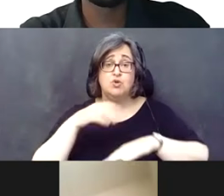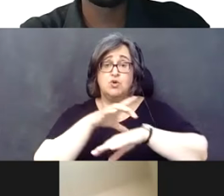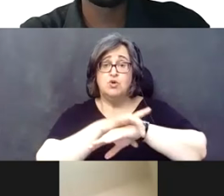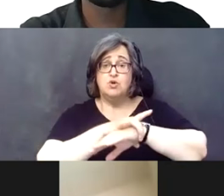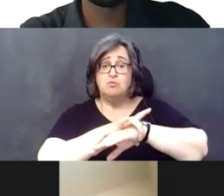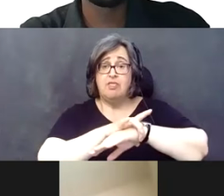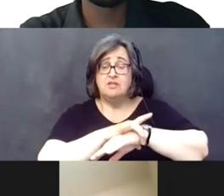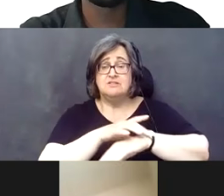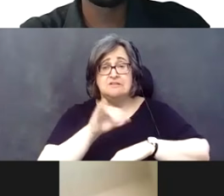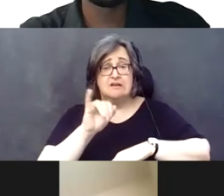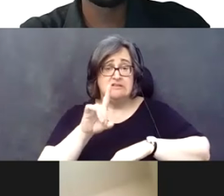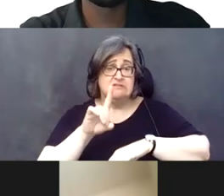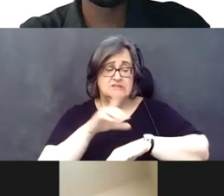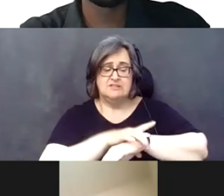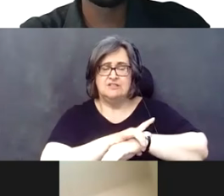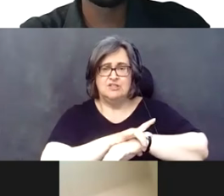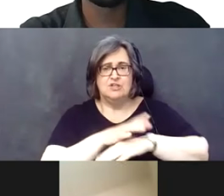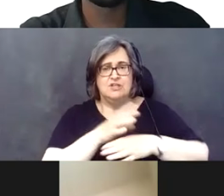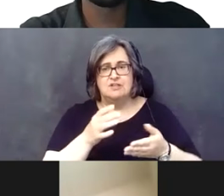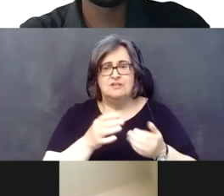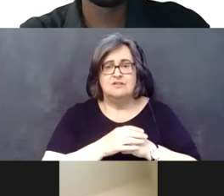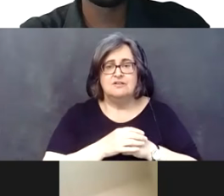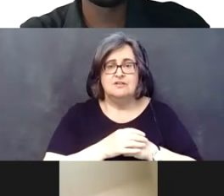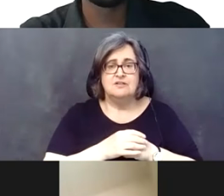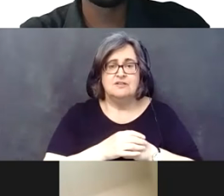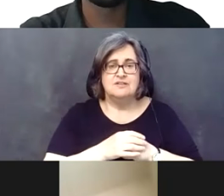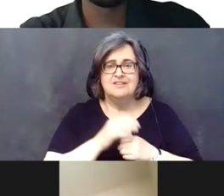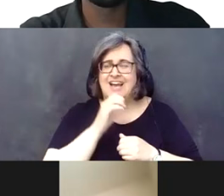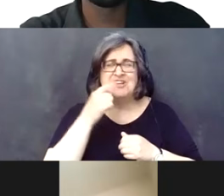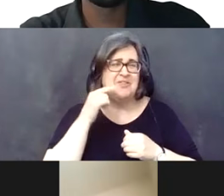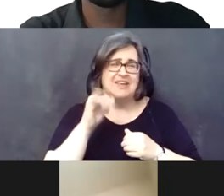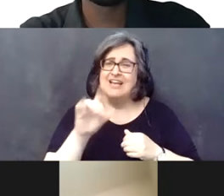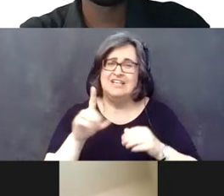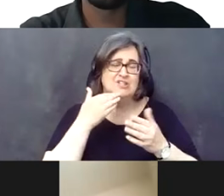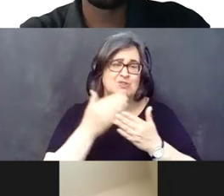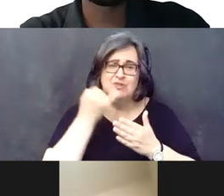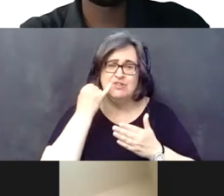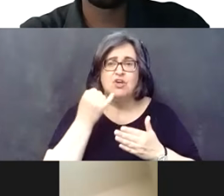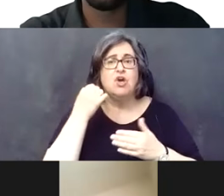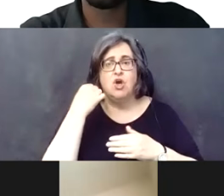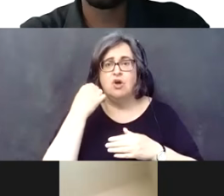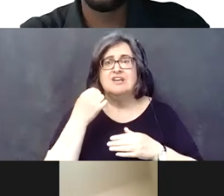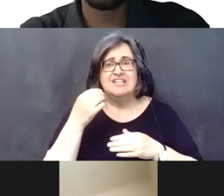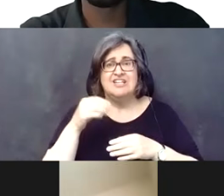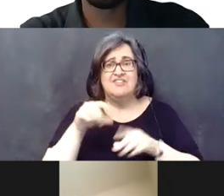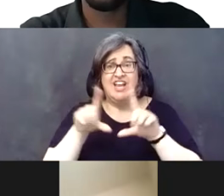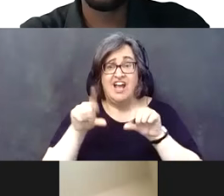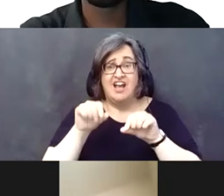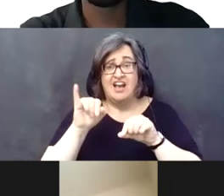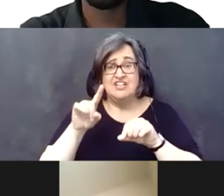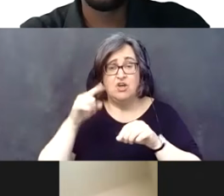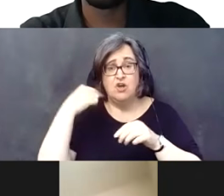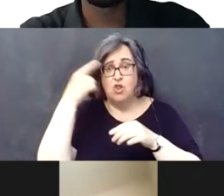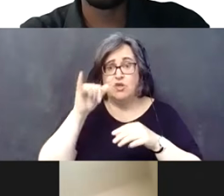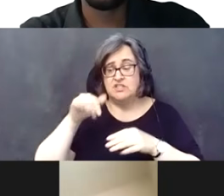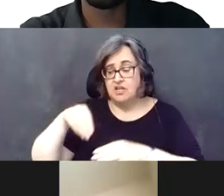a bracelet. I don't think the idea of an ID is a good one, like you said, because it could look like you're reaching for a knife. But if they